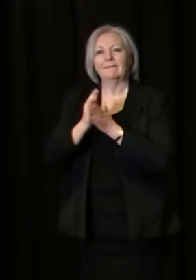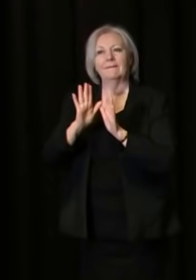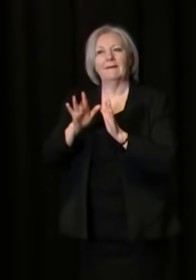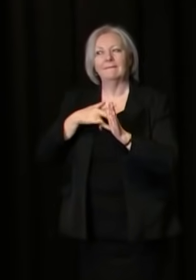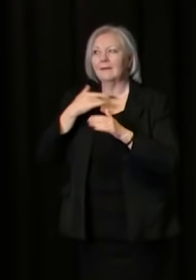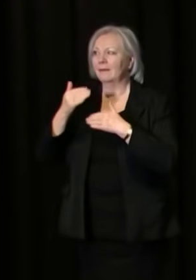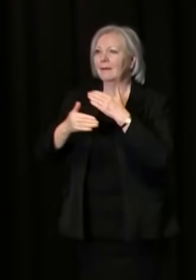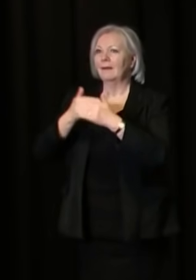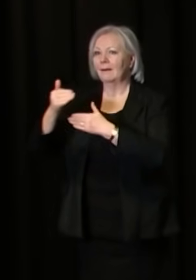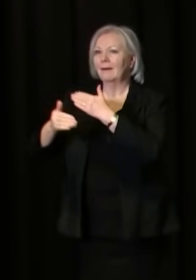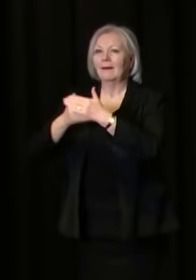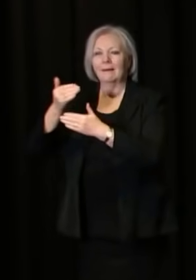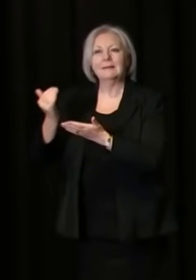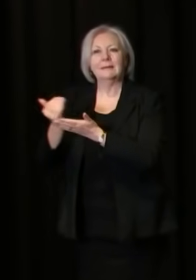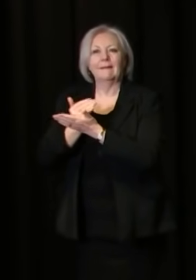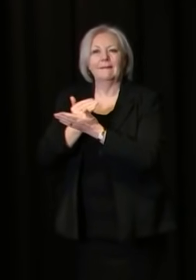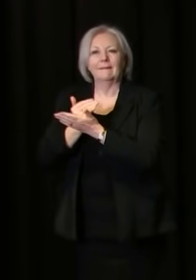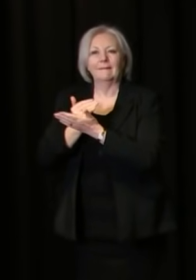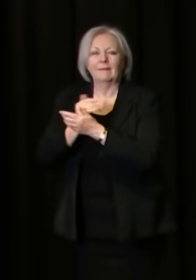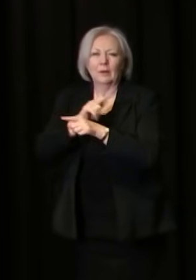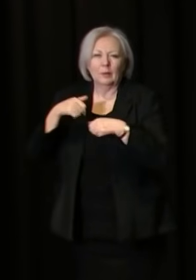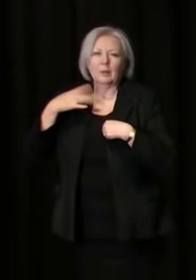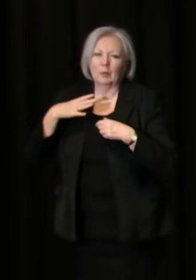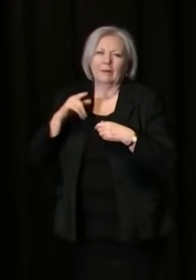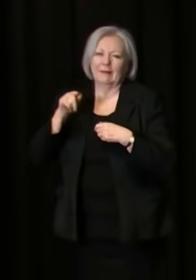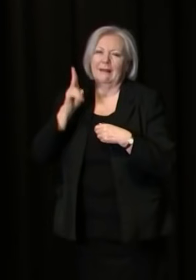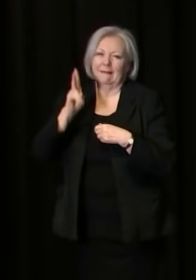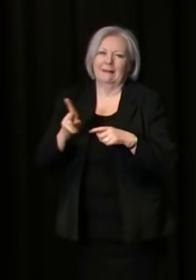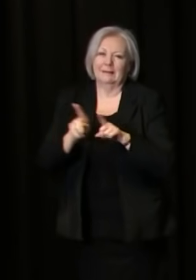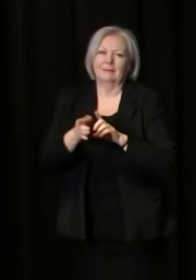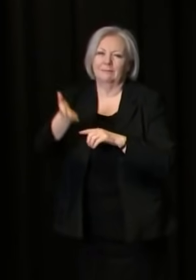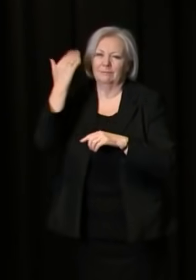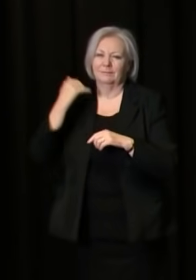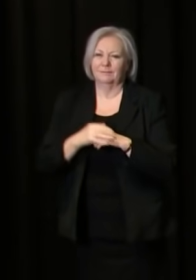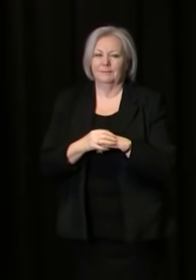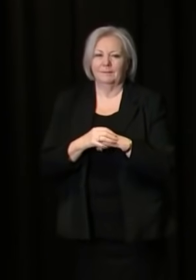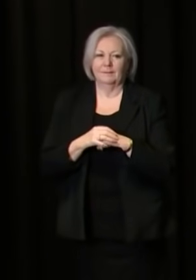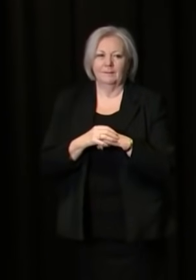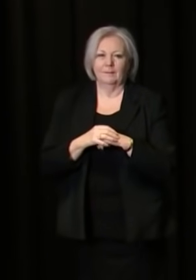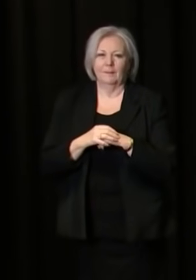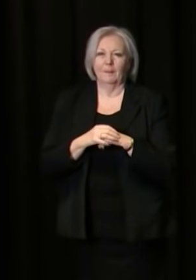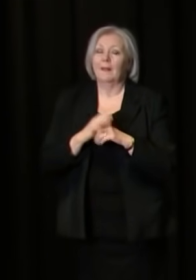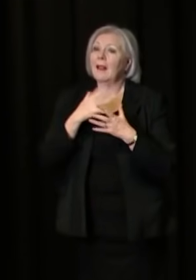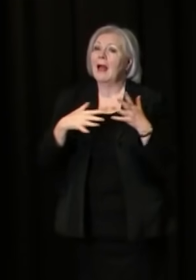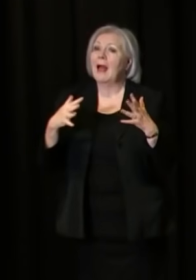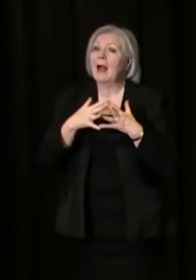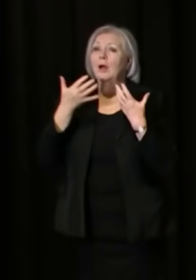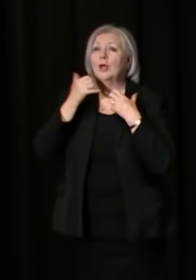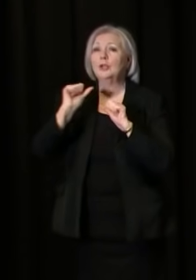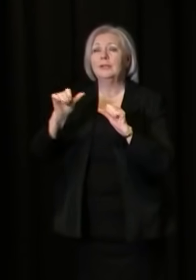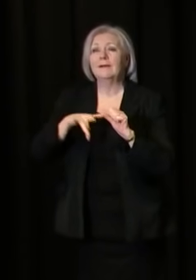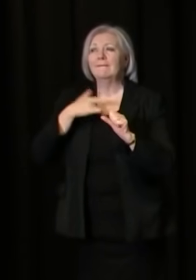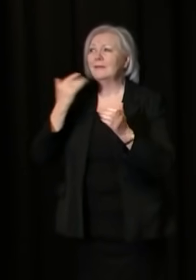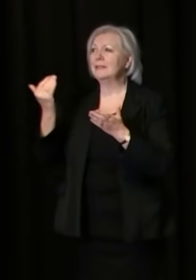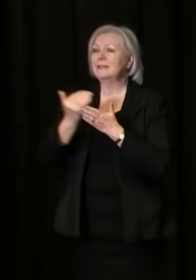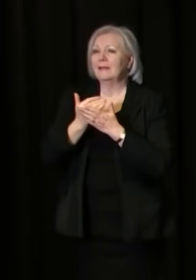of COVID-safe life that we all look for again. Your vaccination is the ticket for that. Each and